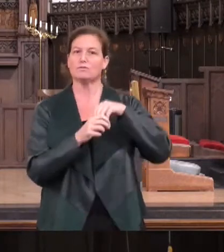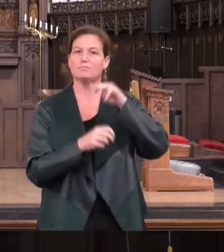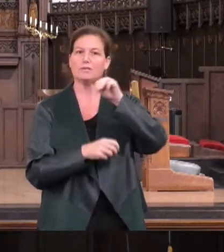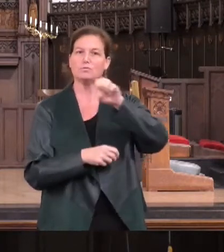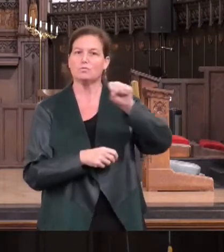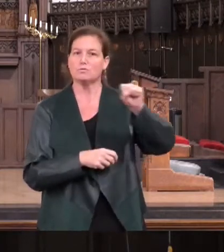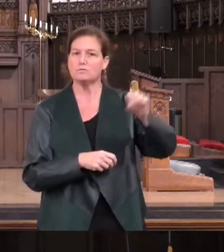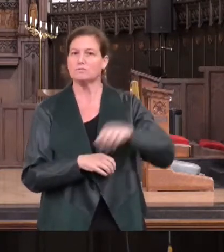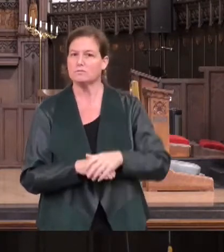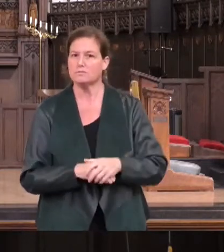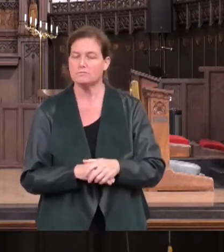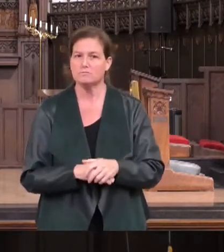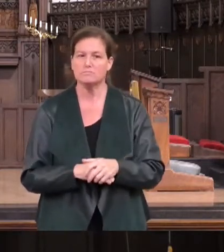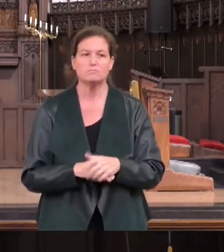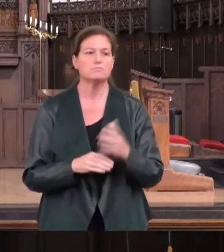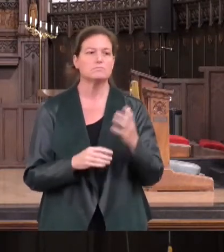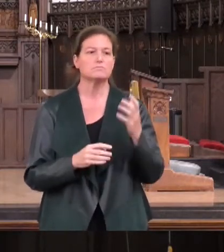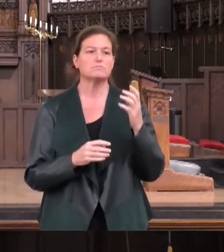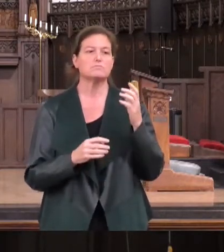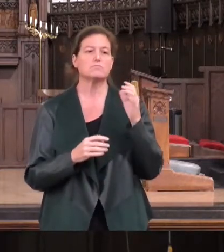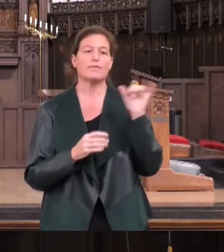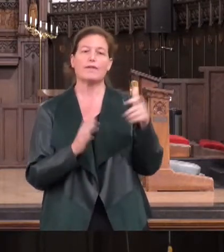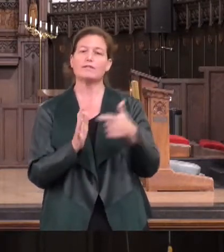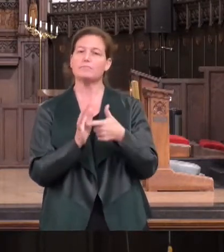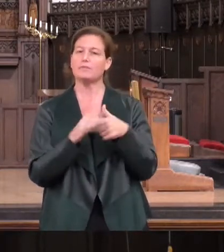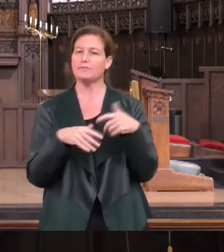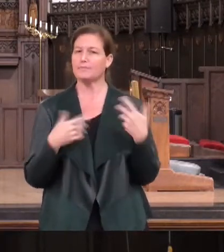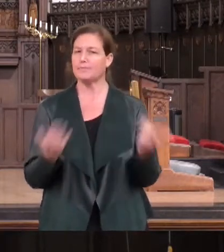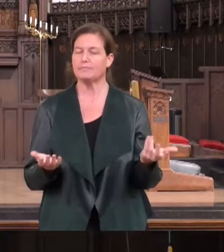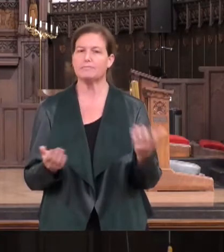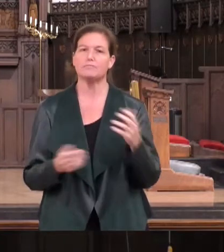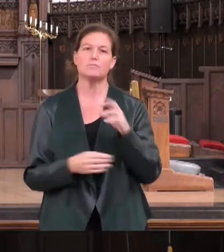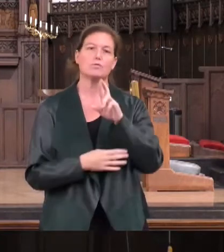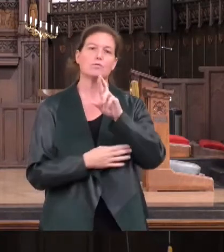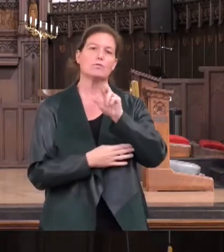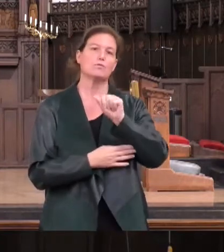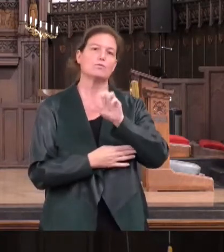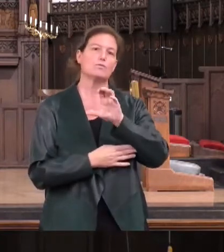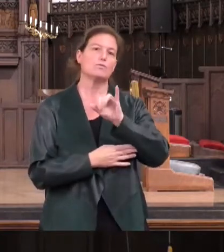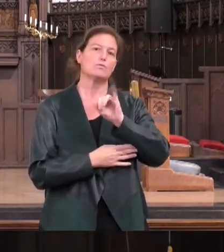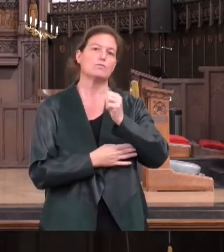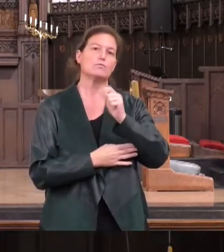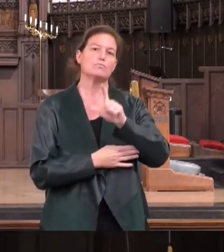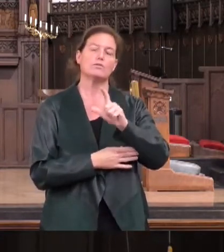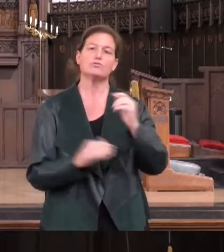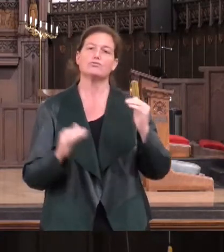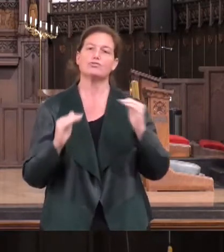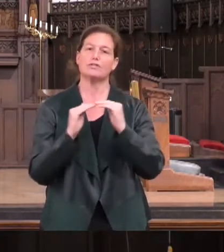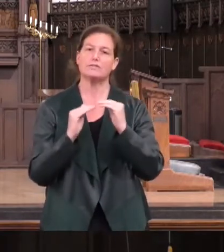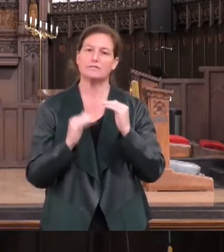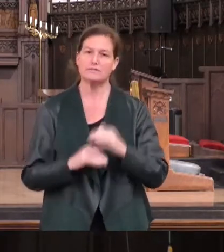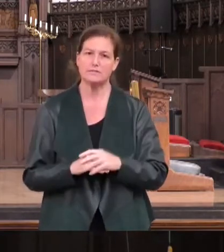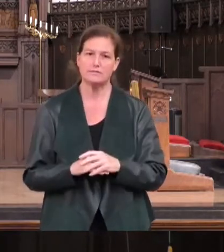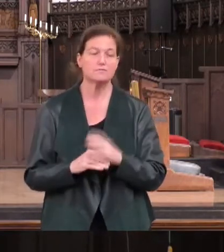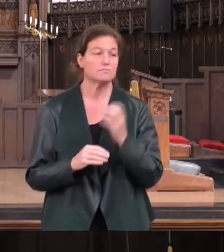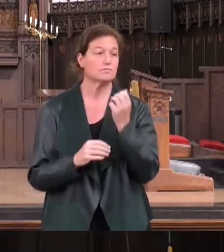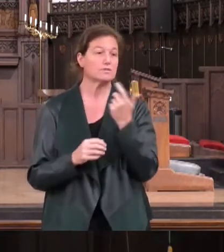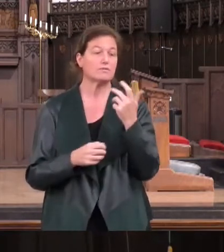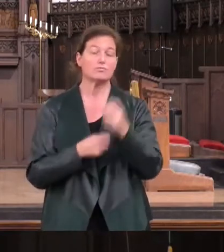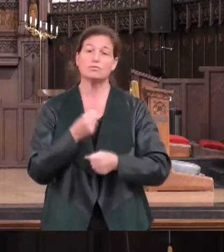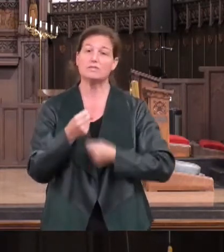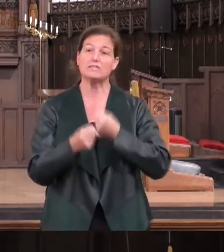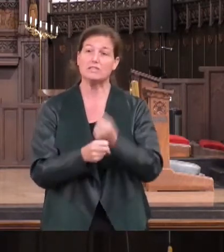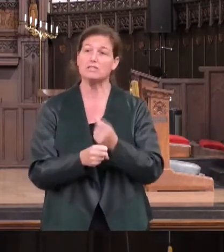The revolution demands racial justice and dismantling white supremacy. For several years now, we've had a